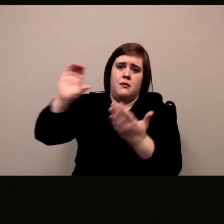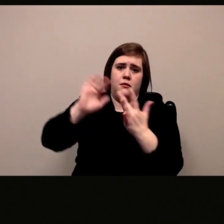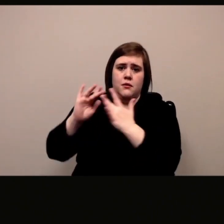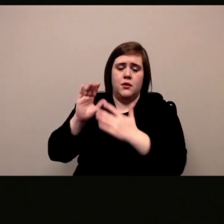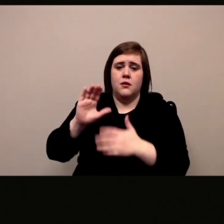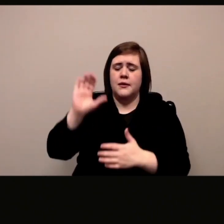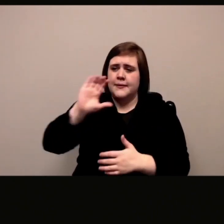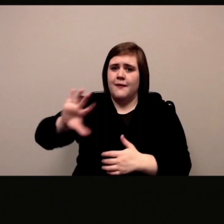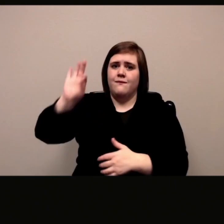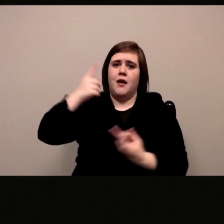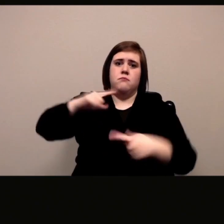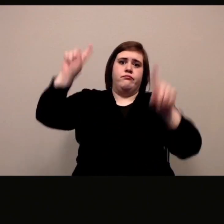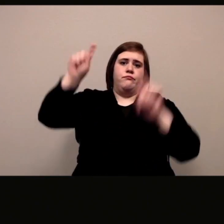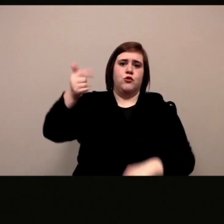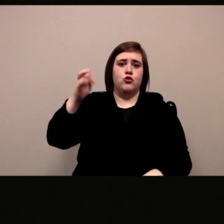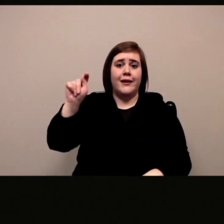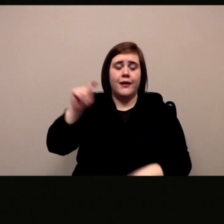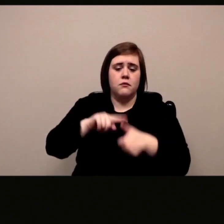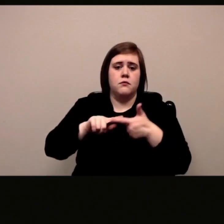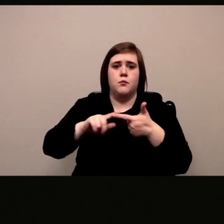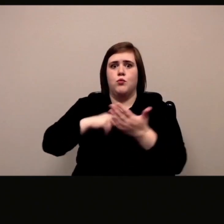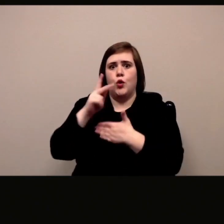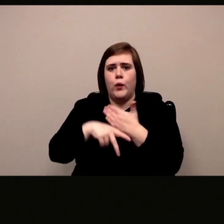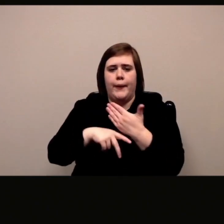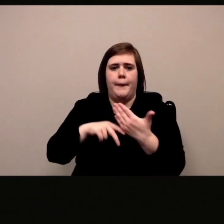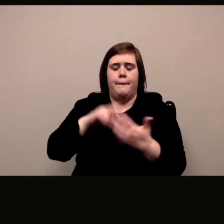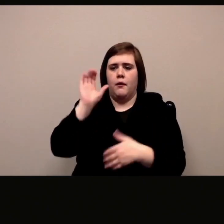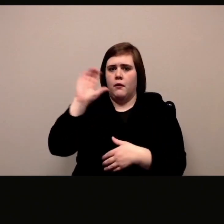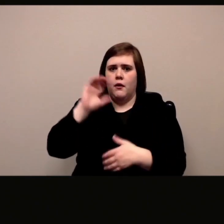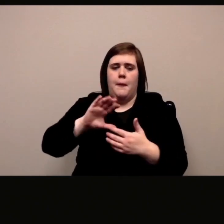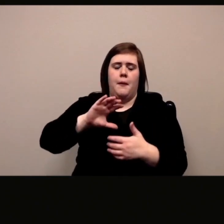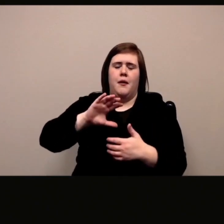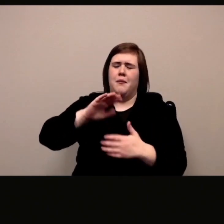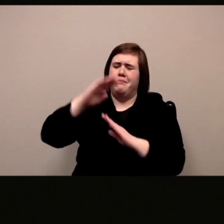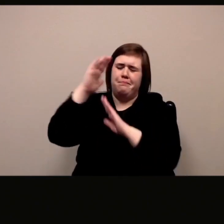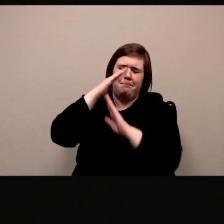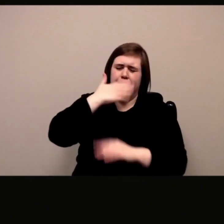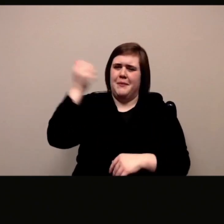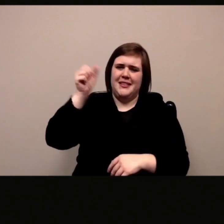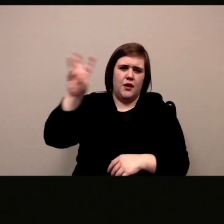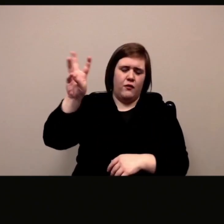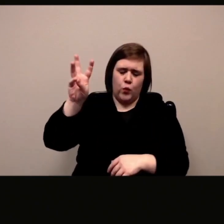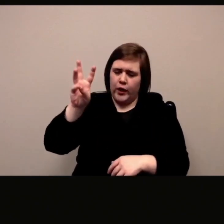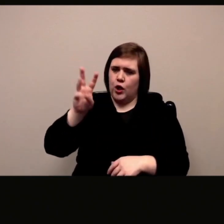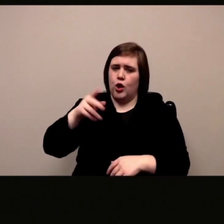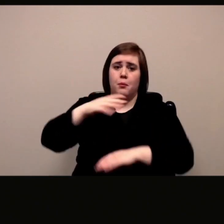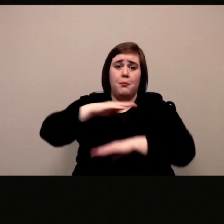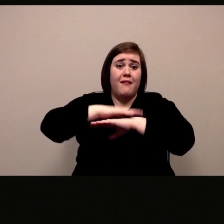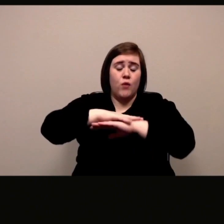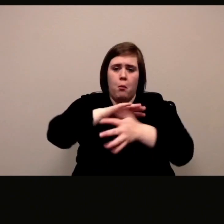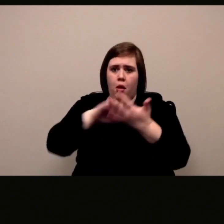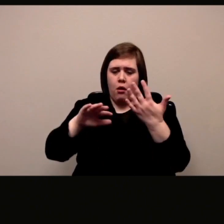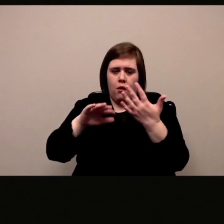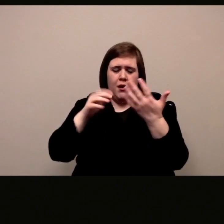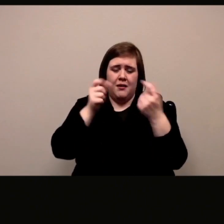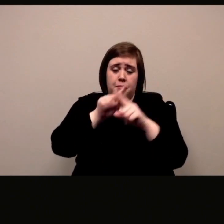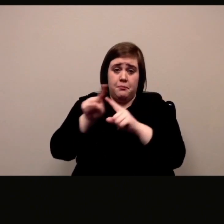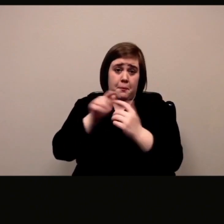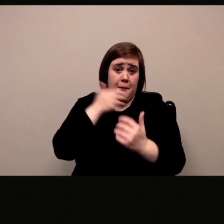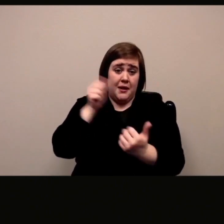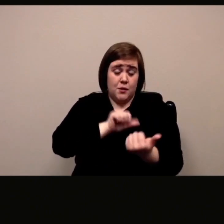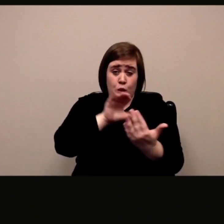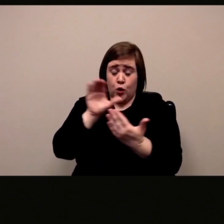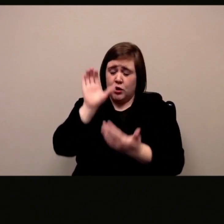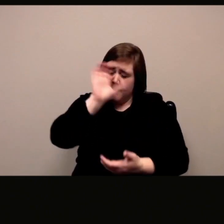find the latest program, to find the best software I can use with the kids, the best platform, the best approach, then that's what I'm going to